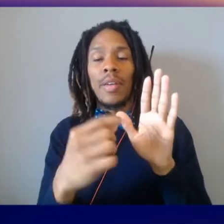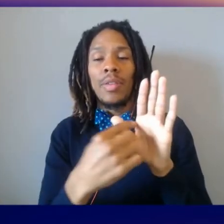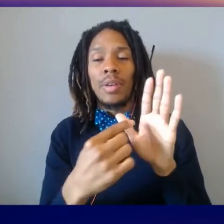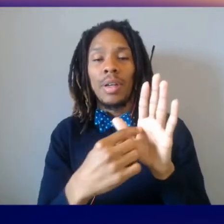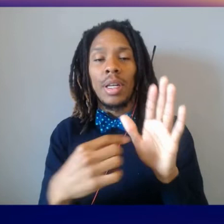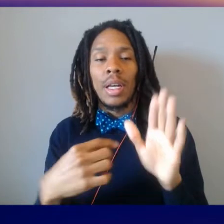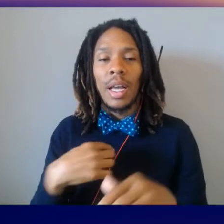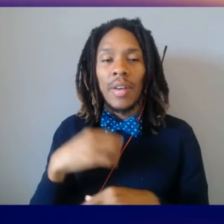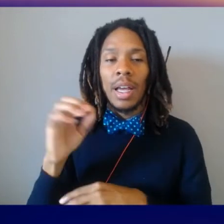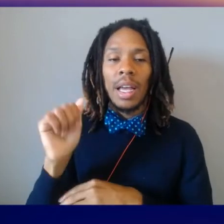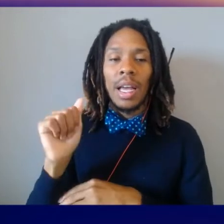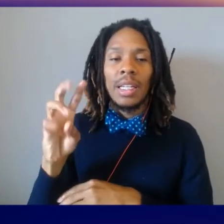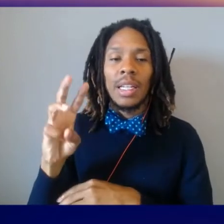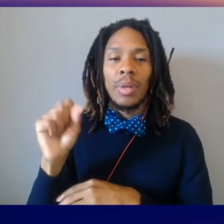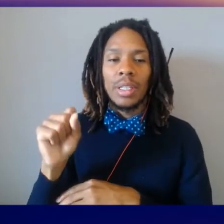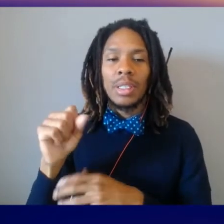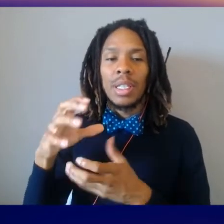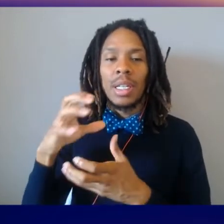Manager.